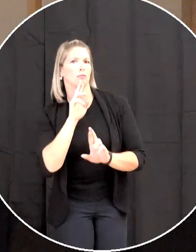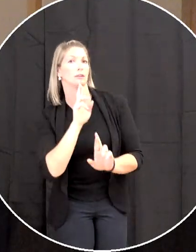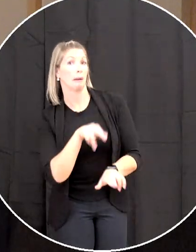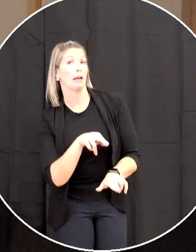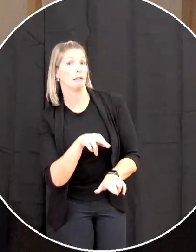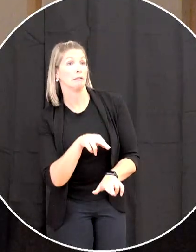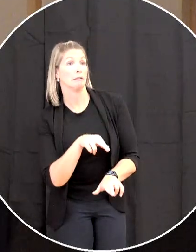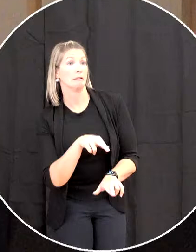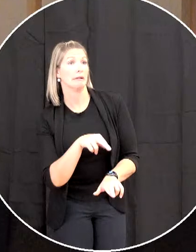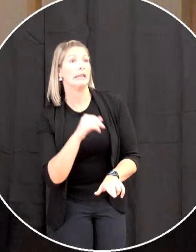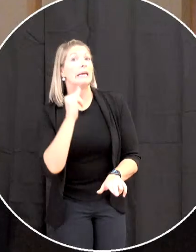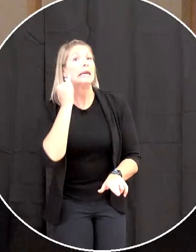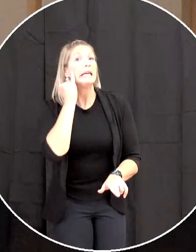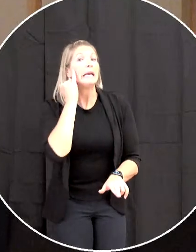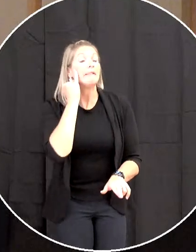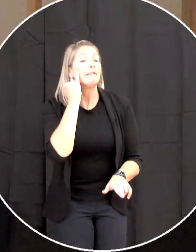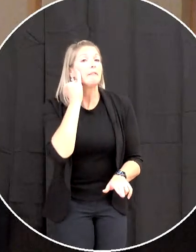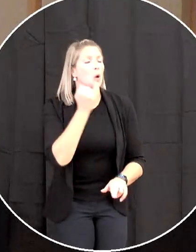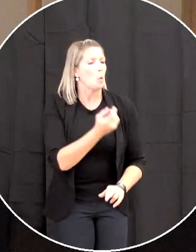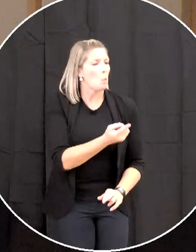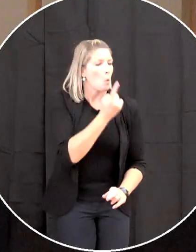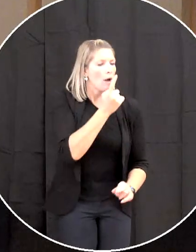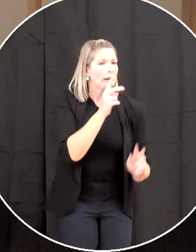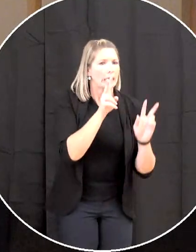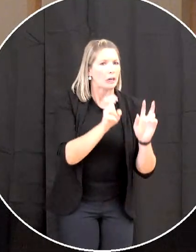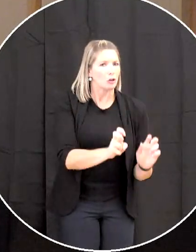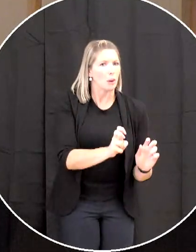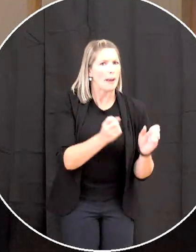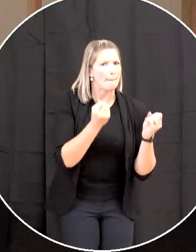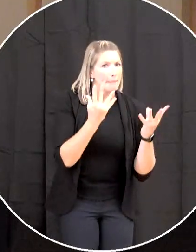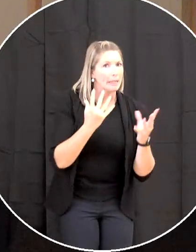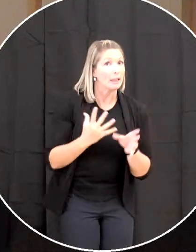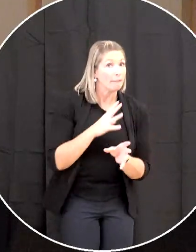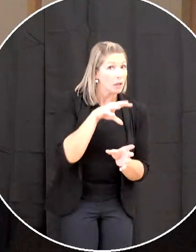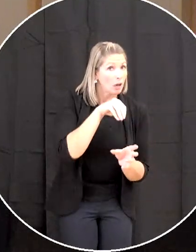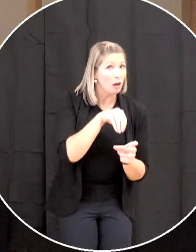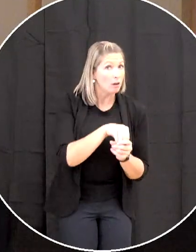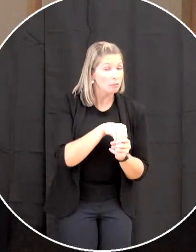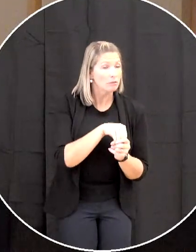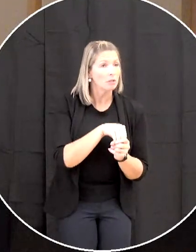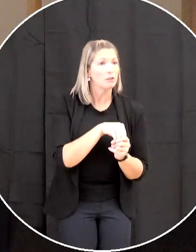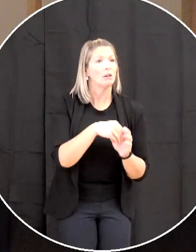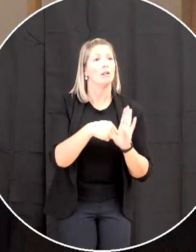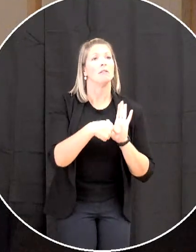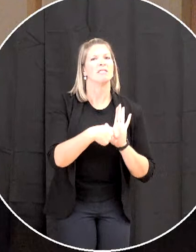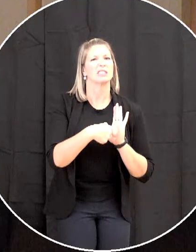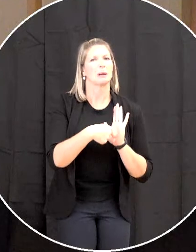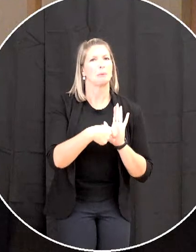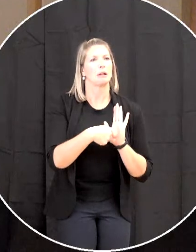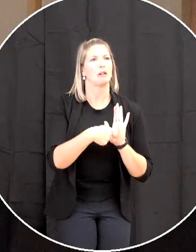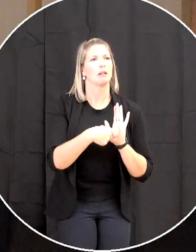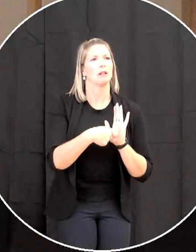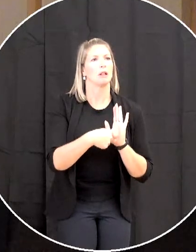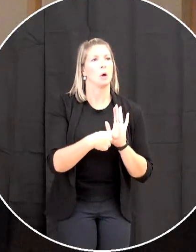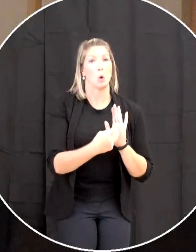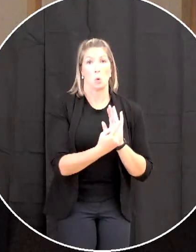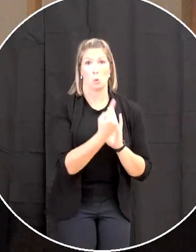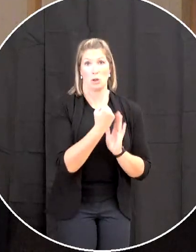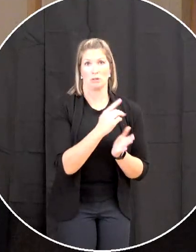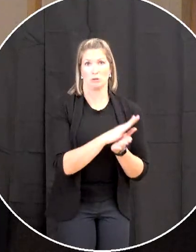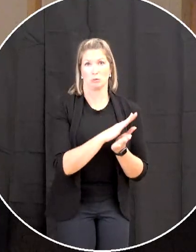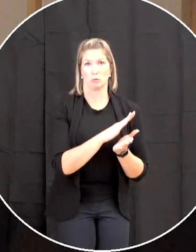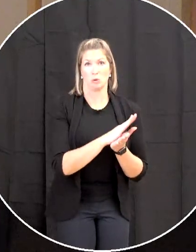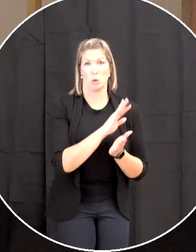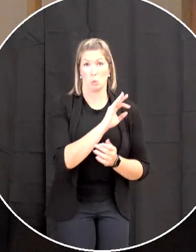if it's multiple correspondence on one single issue, as is the reference that you just made there with respect to Woodland,